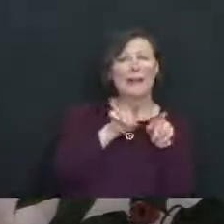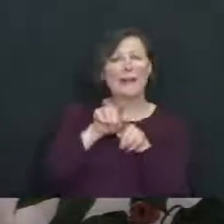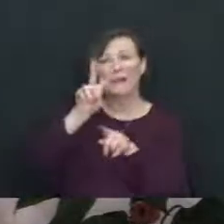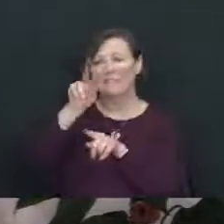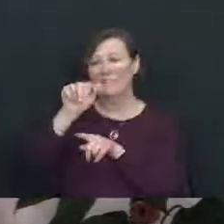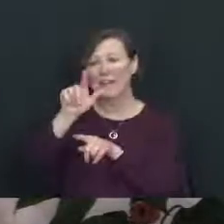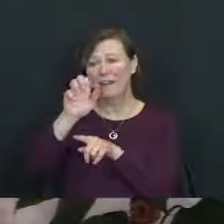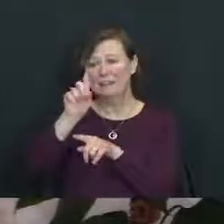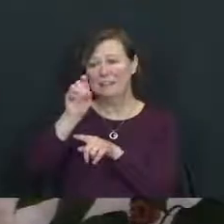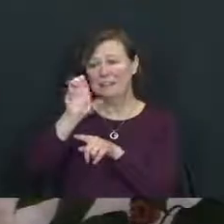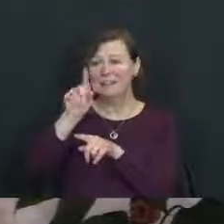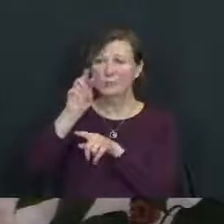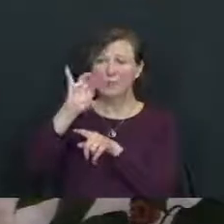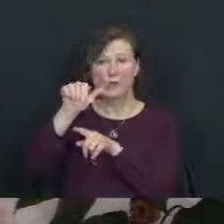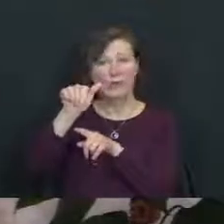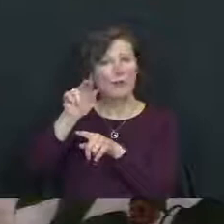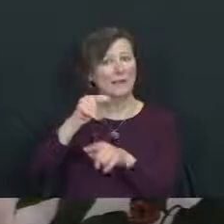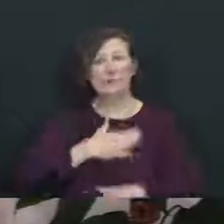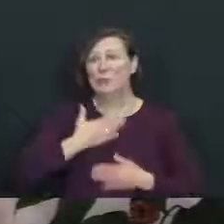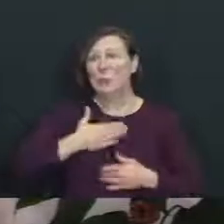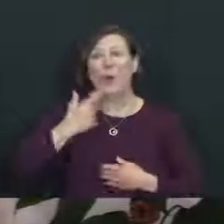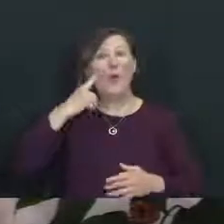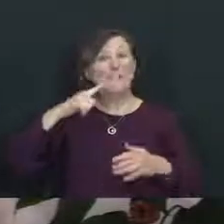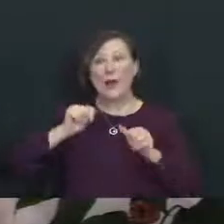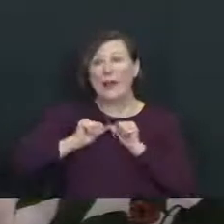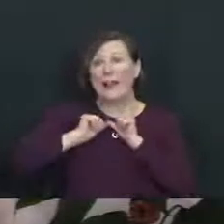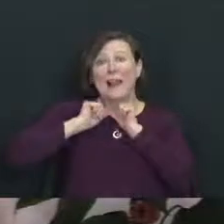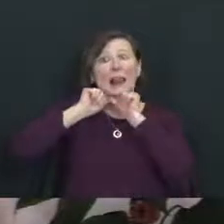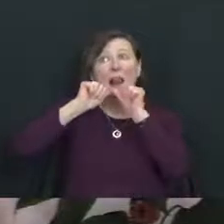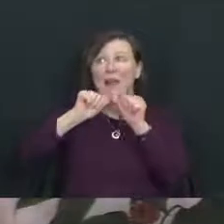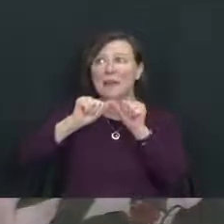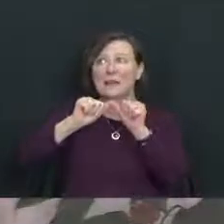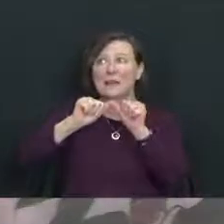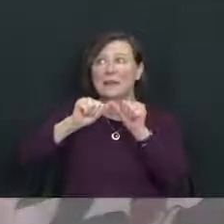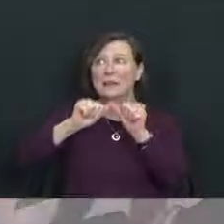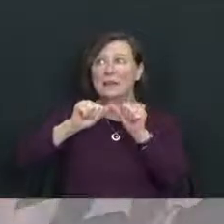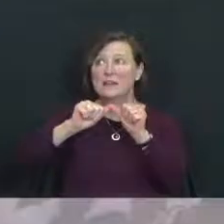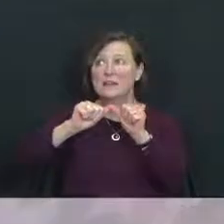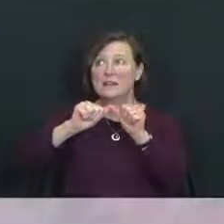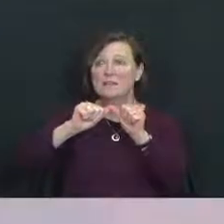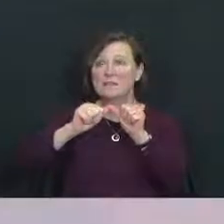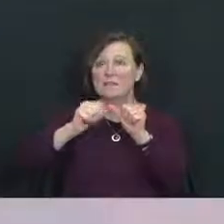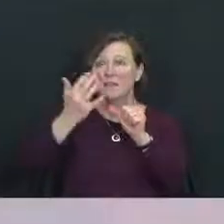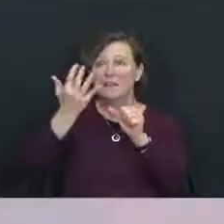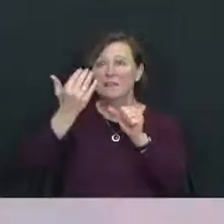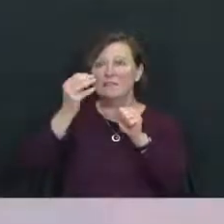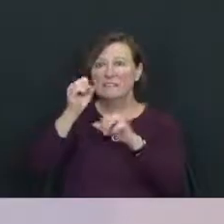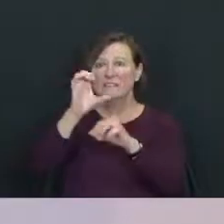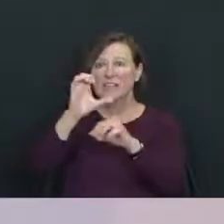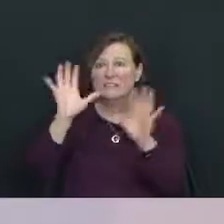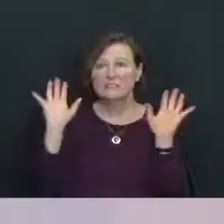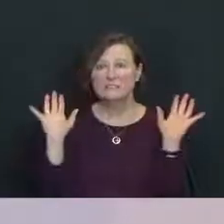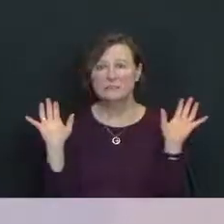told his listeners, it lasted for up to 15 seconds.